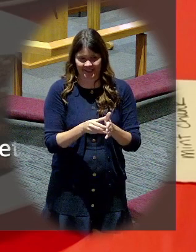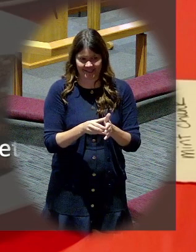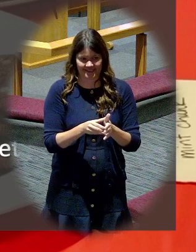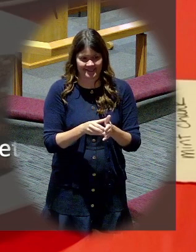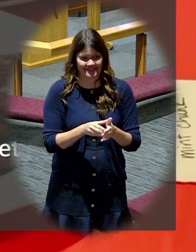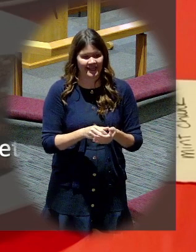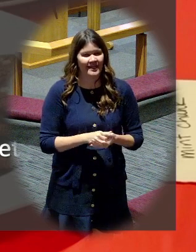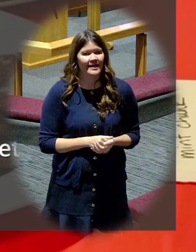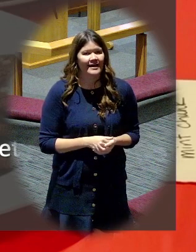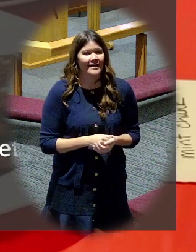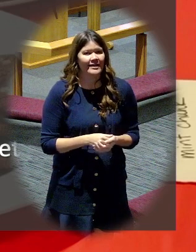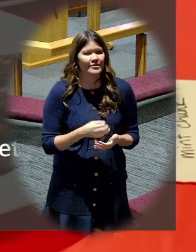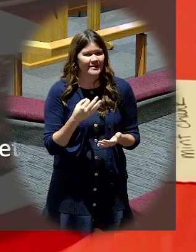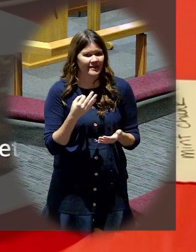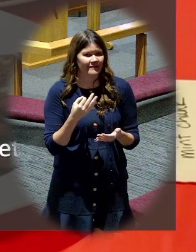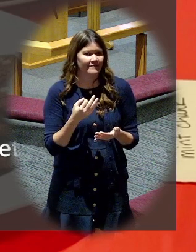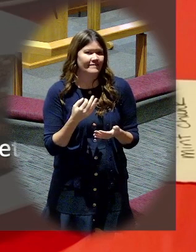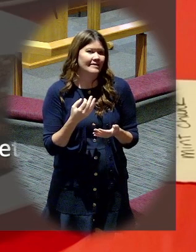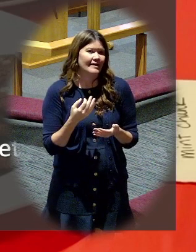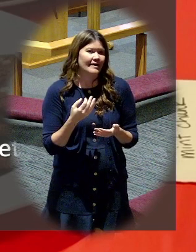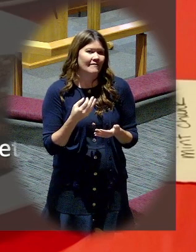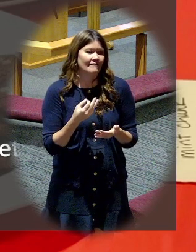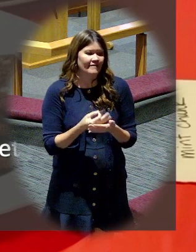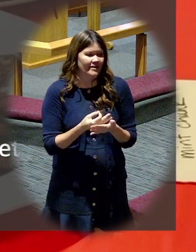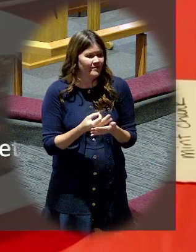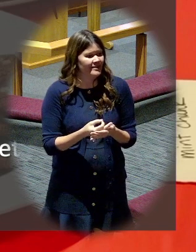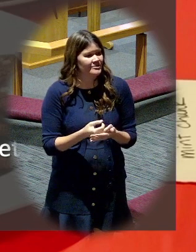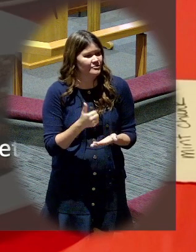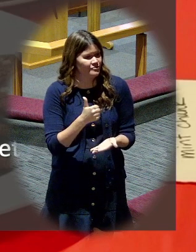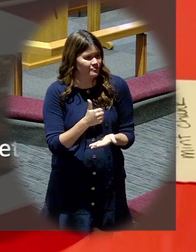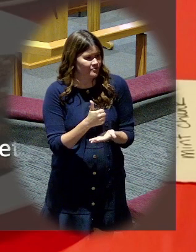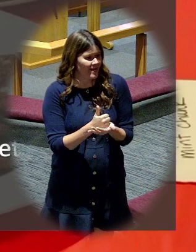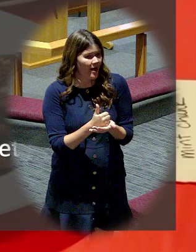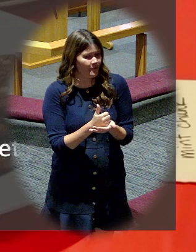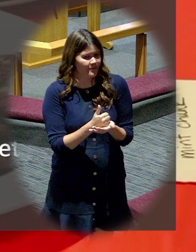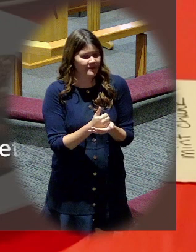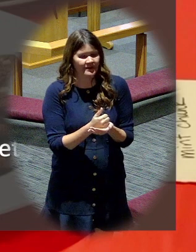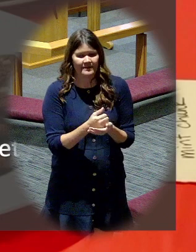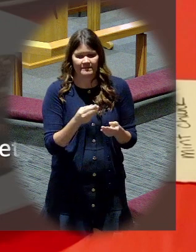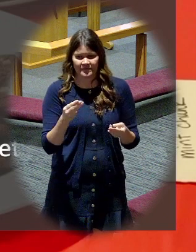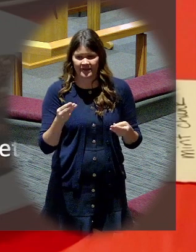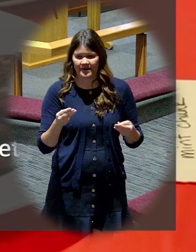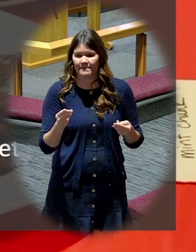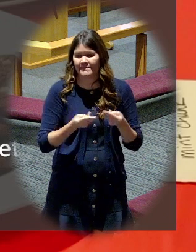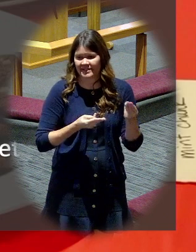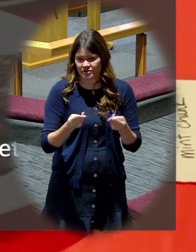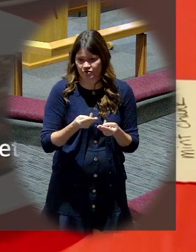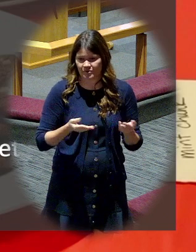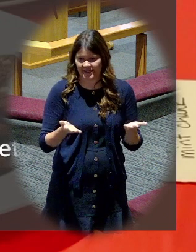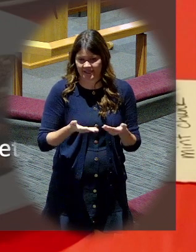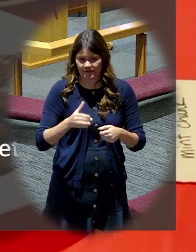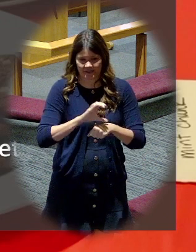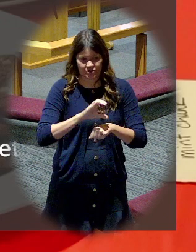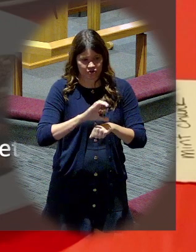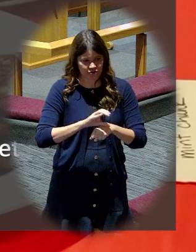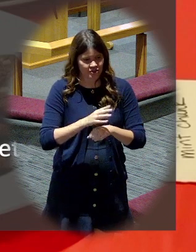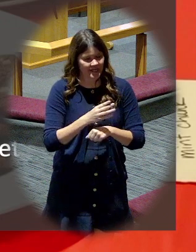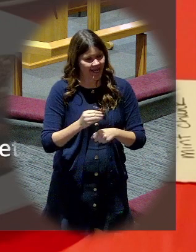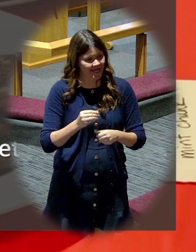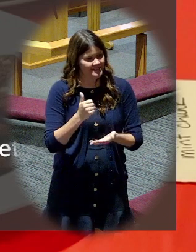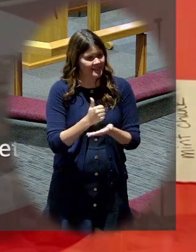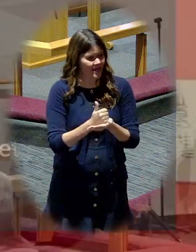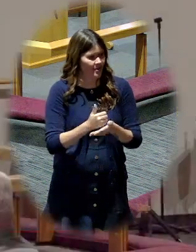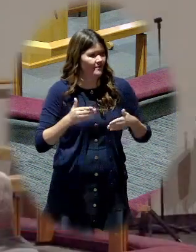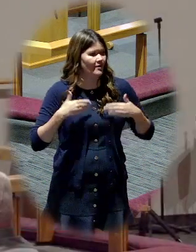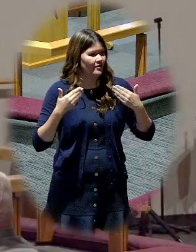the fundraiser. And proceeds go certainly to the ministry here at Life in Christ, but also to help our youth get ready